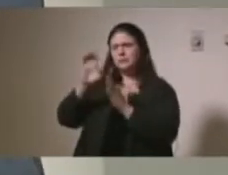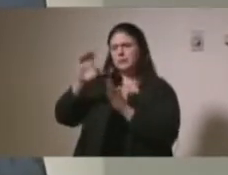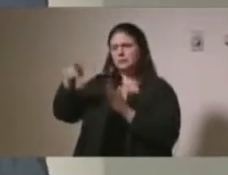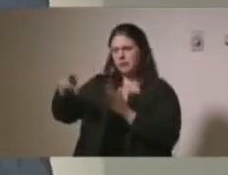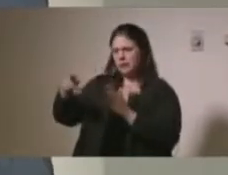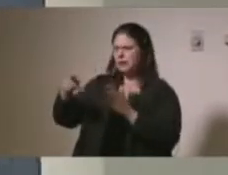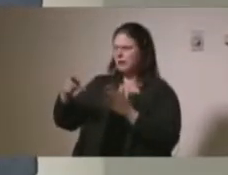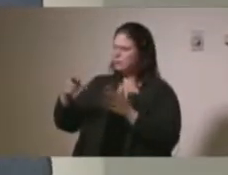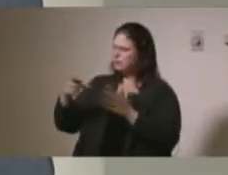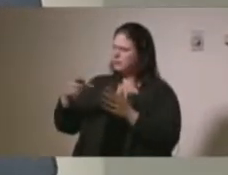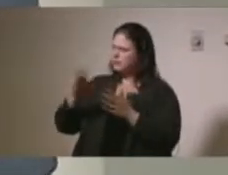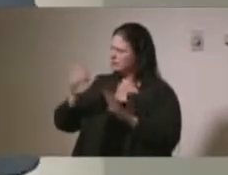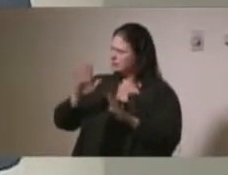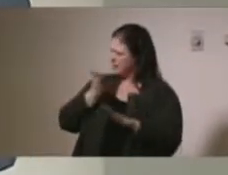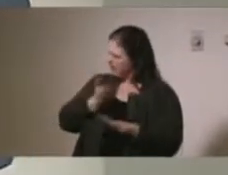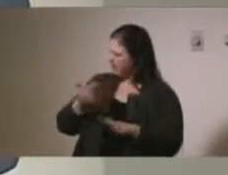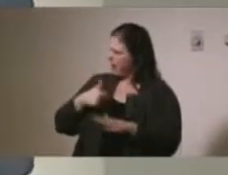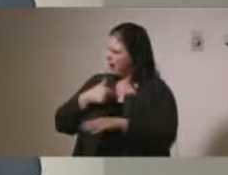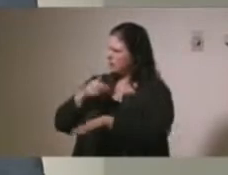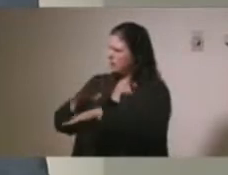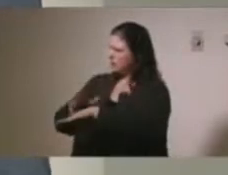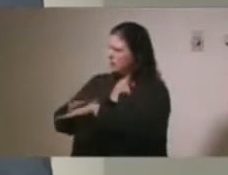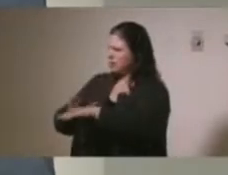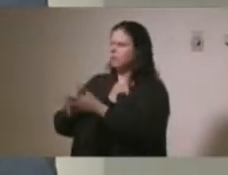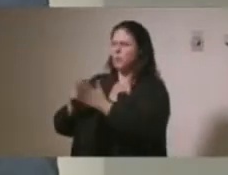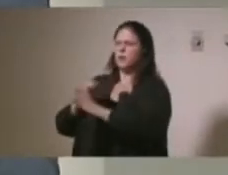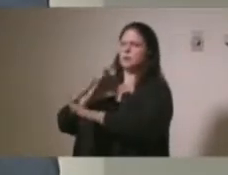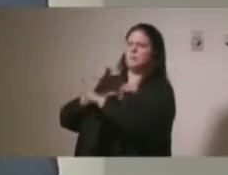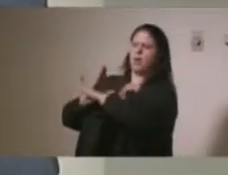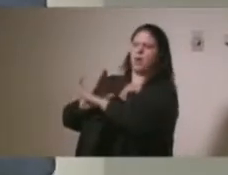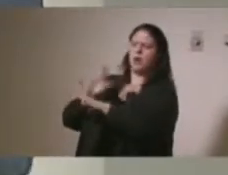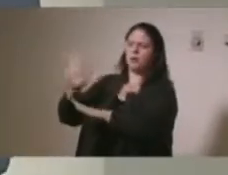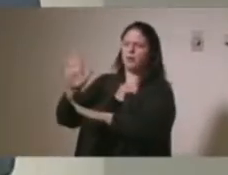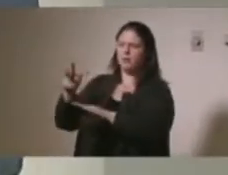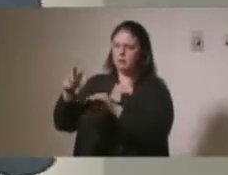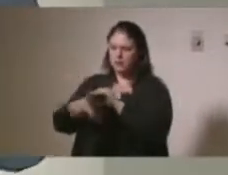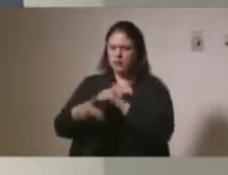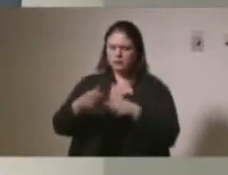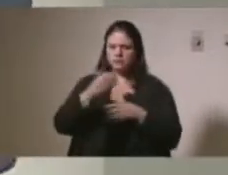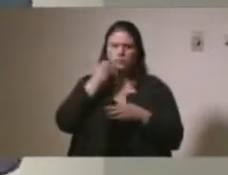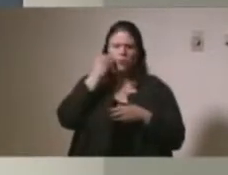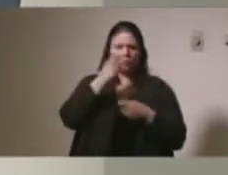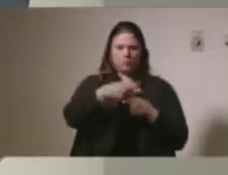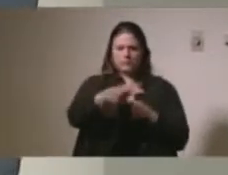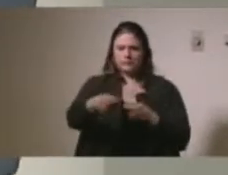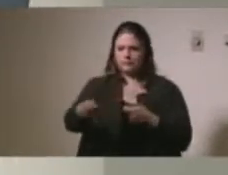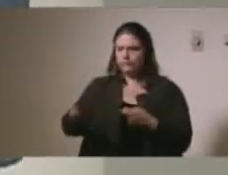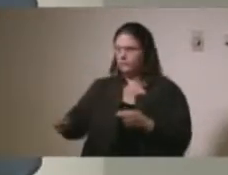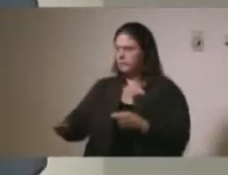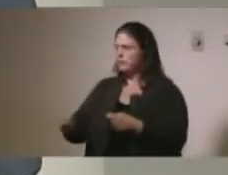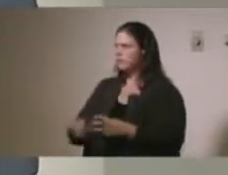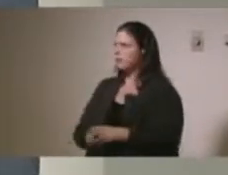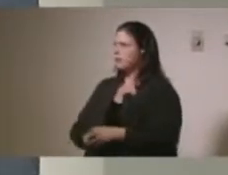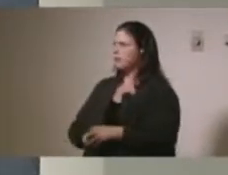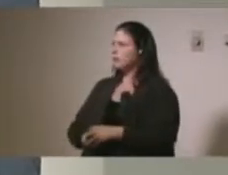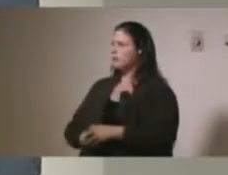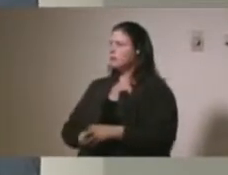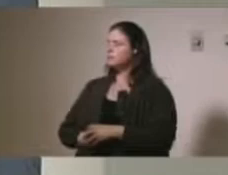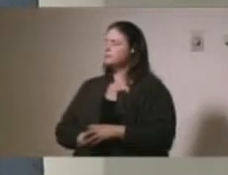this process. Now, the government could expropriate people